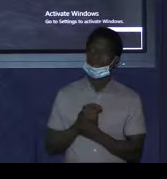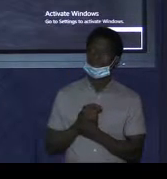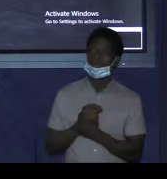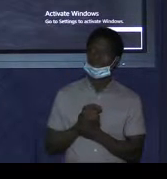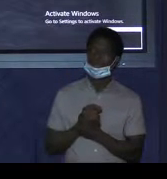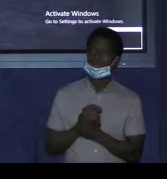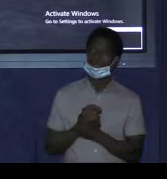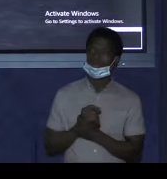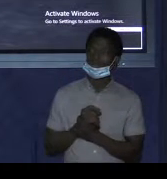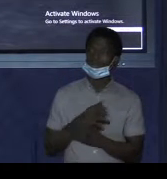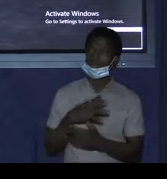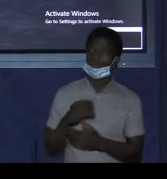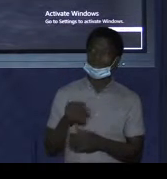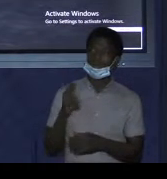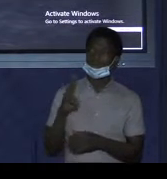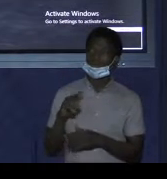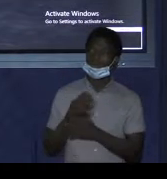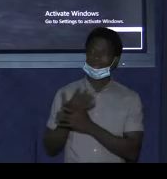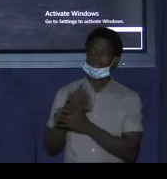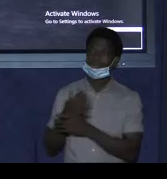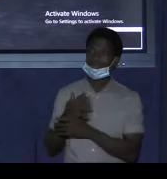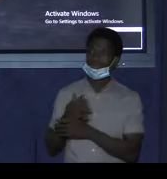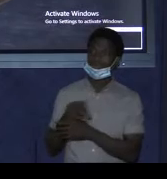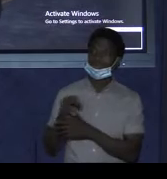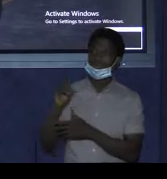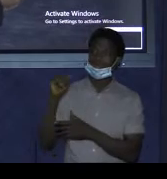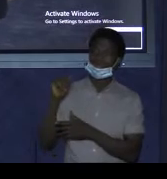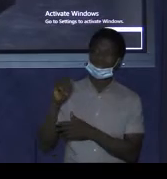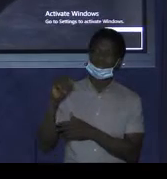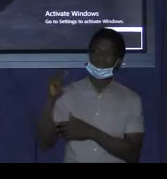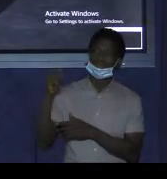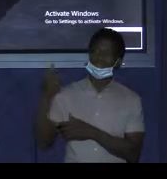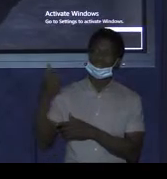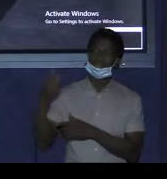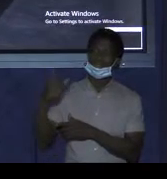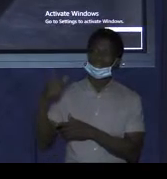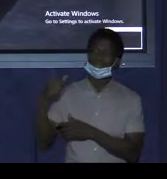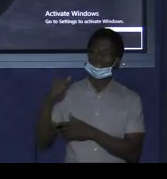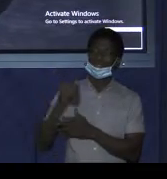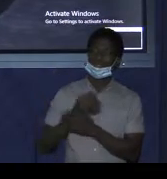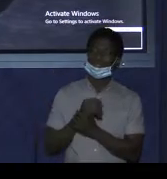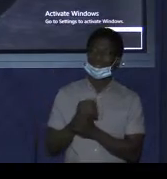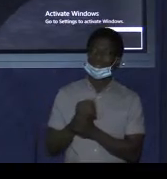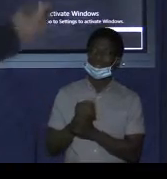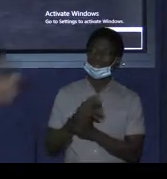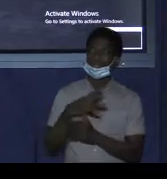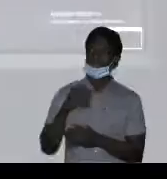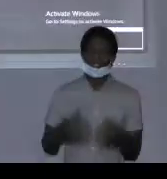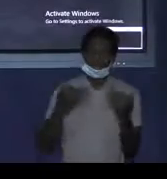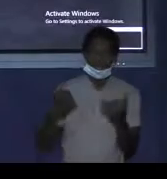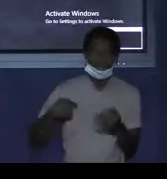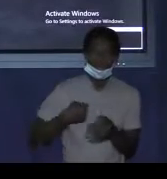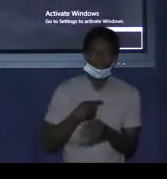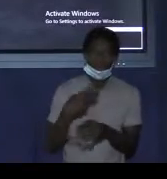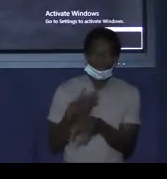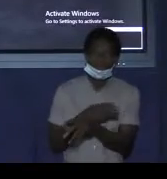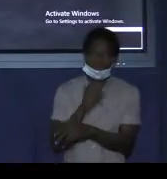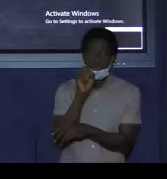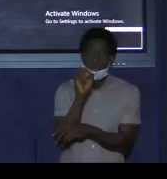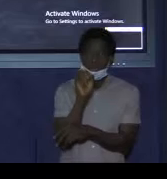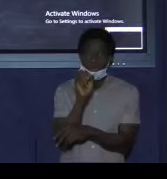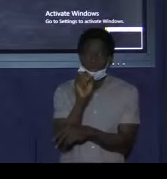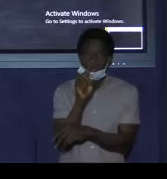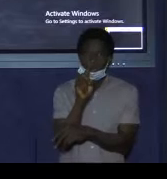here, 11. And then 2 goes here, 1, 2 goes here, 10. Now we